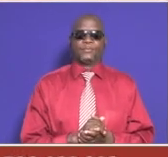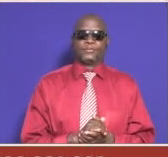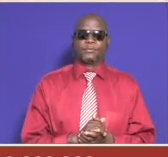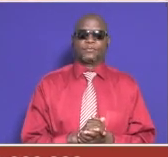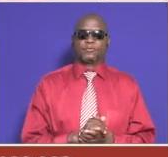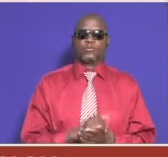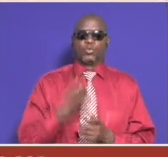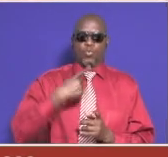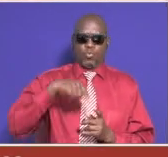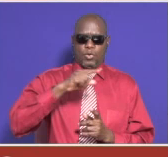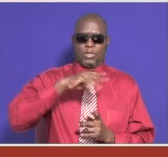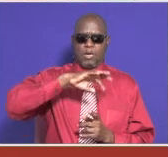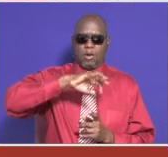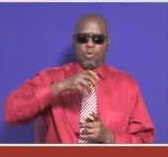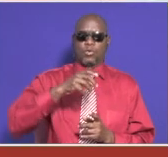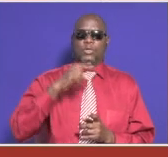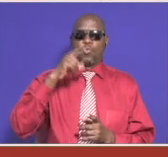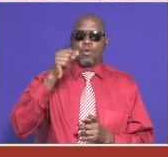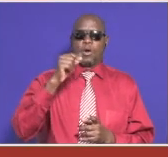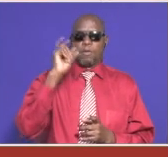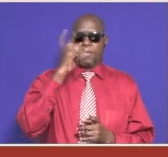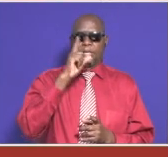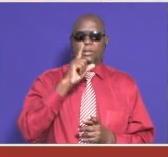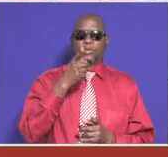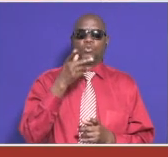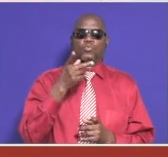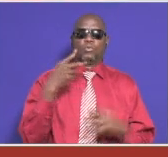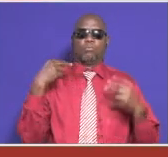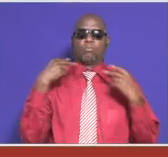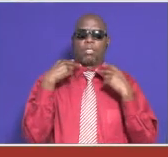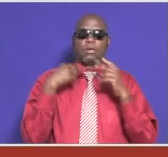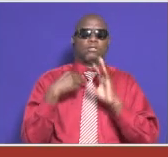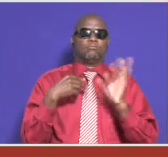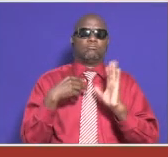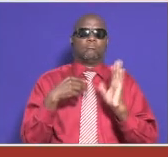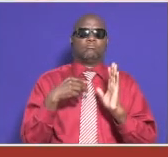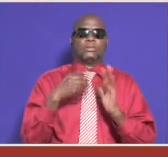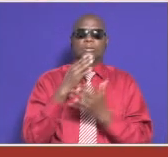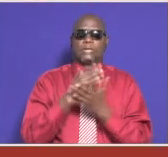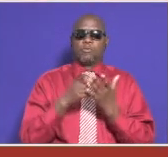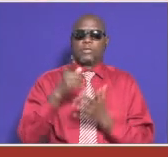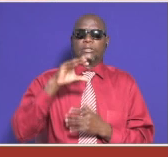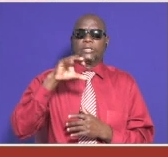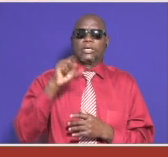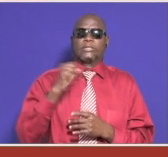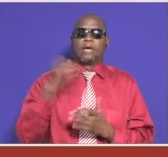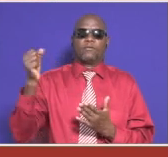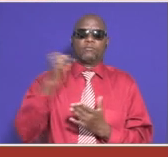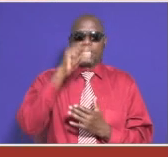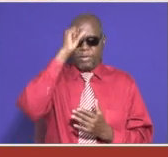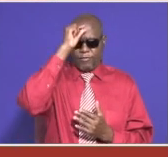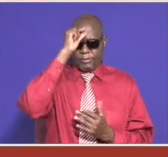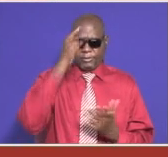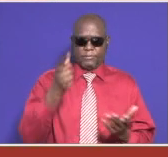be counted with one voice and tell the president that he should not be held hostage by some of these log ministers he has appointed to the government. Mr. Speaker,